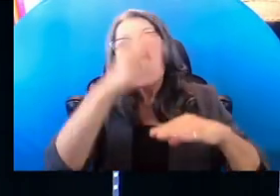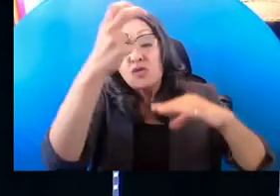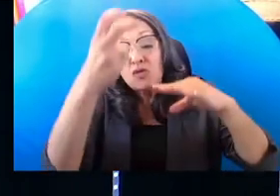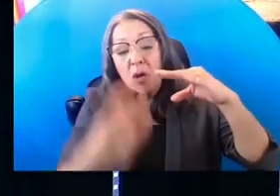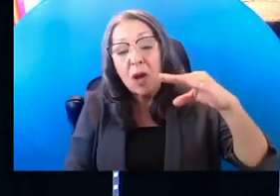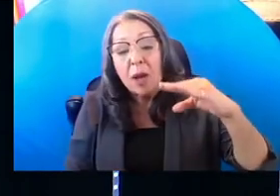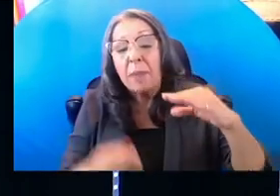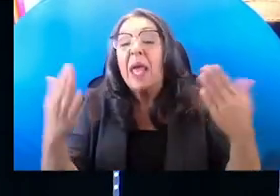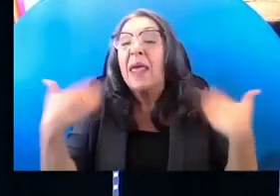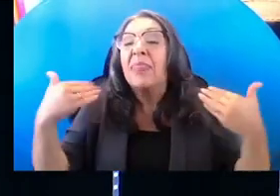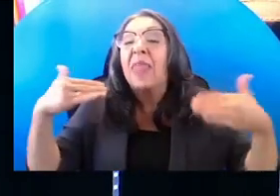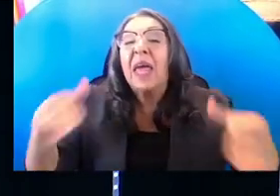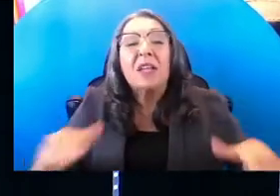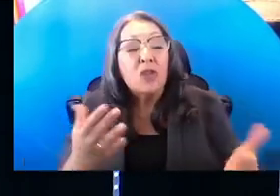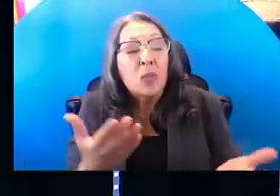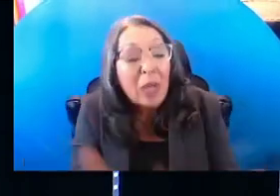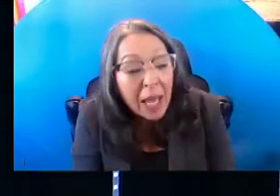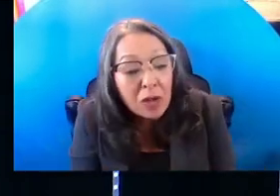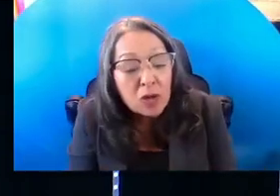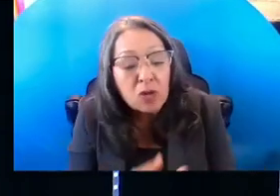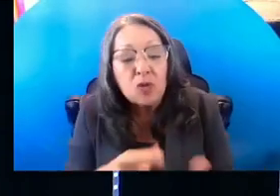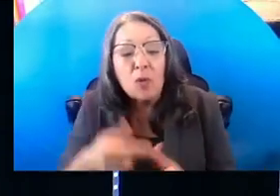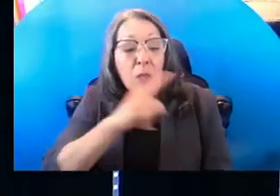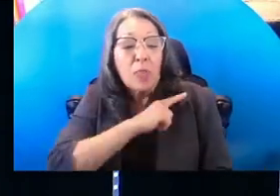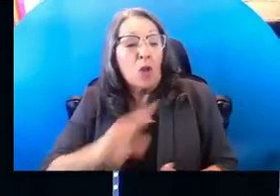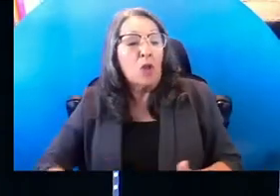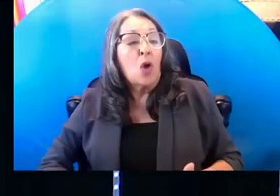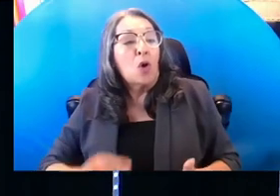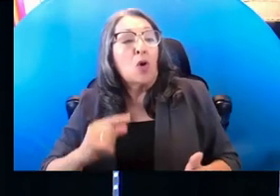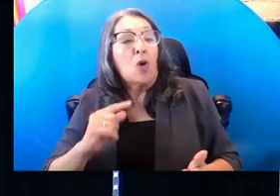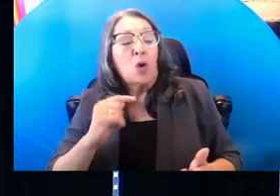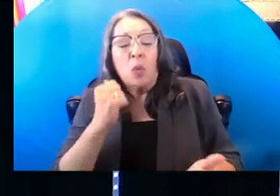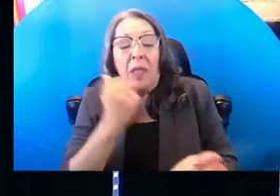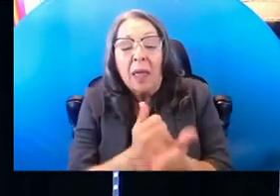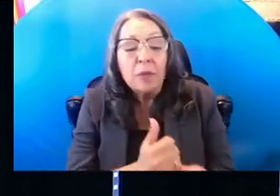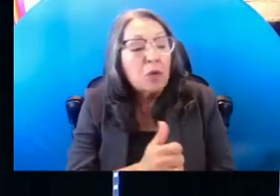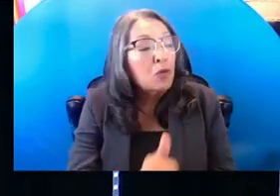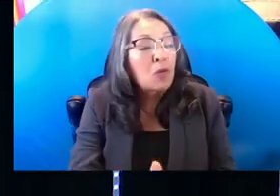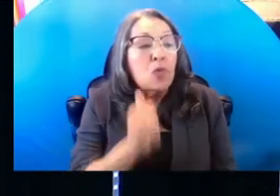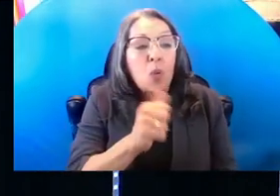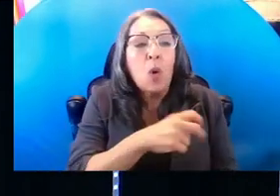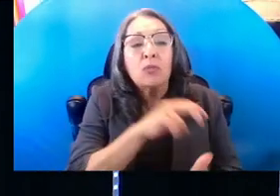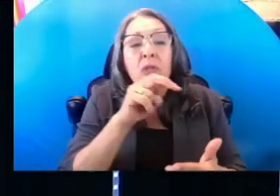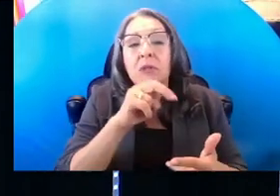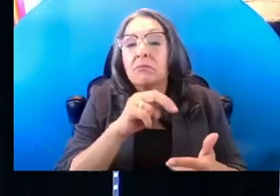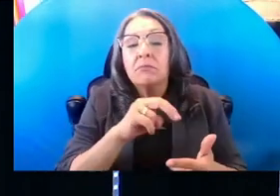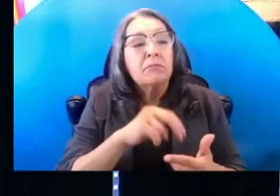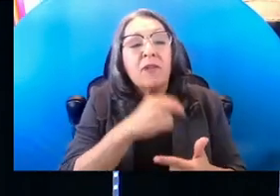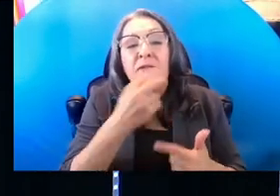that the Lord will take care of you, that you won't even hit the ground. You won't hurt yourself at all. So jump.